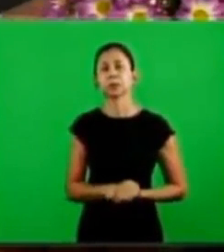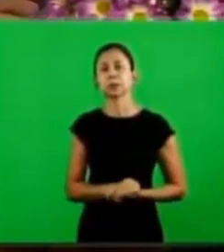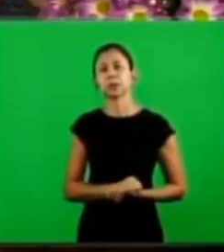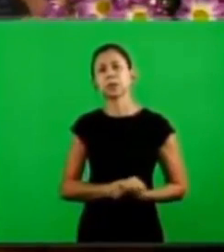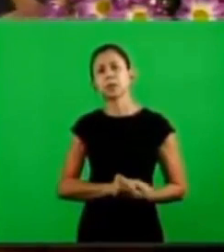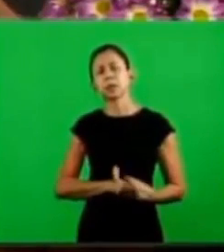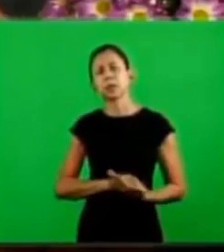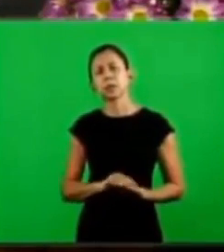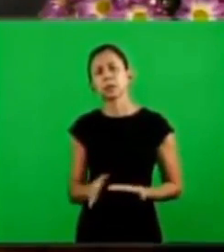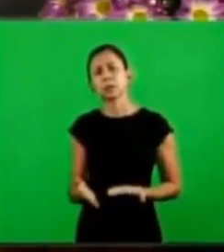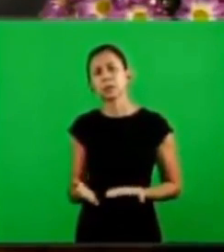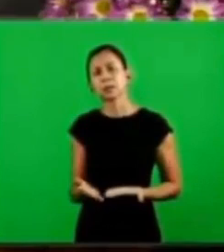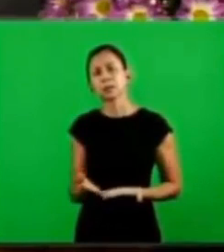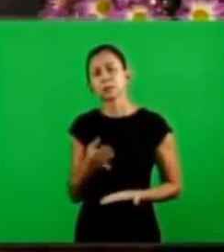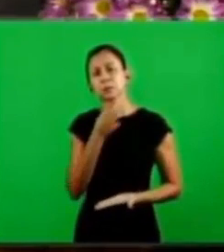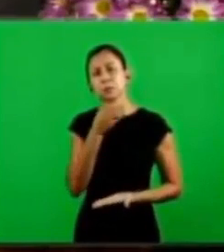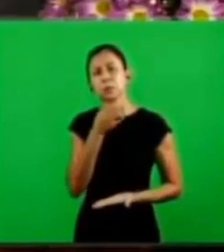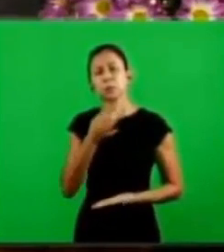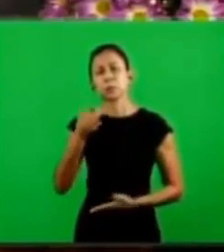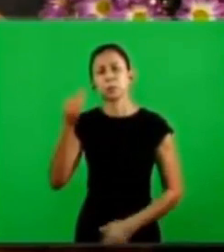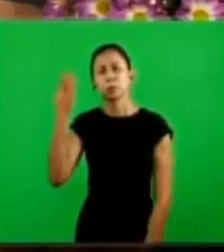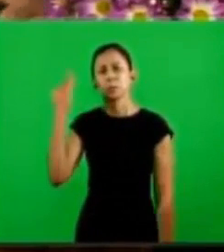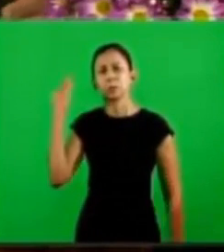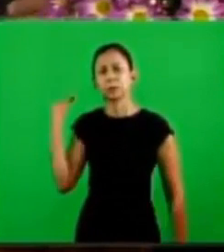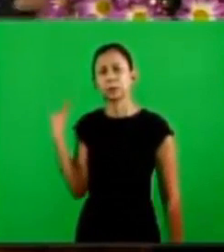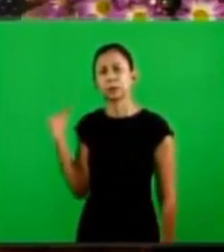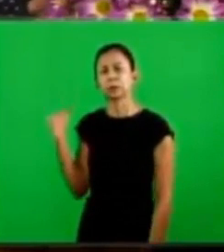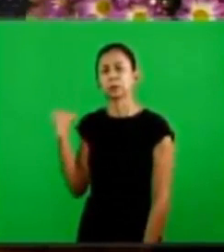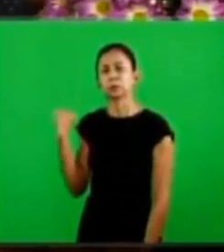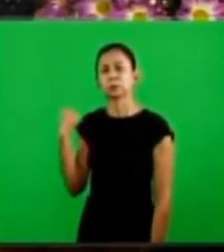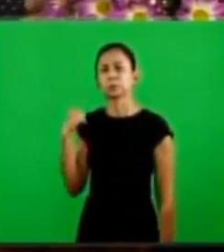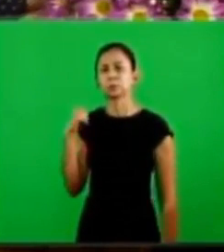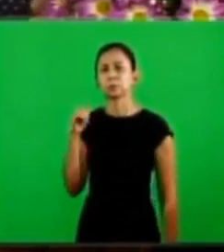Lord will use this purpose for one day